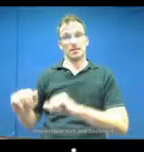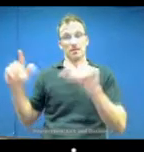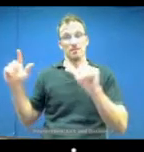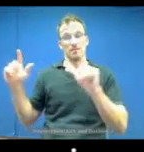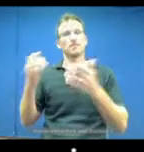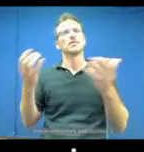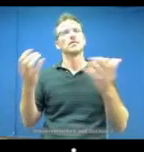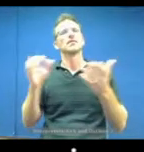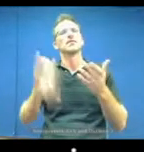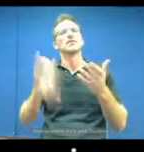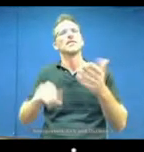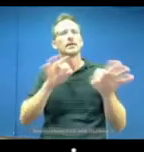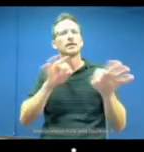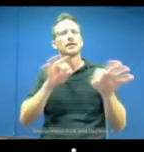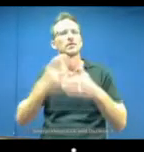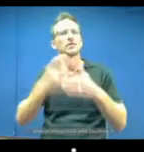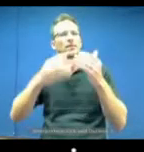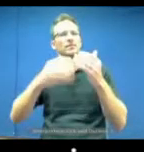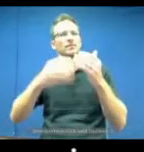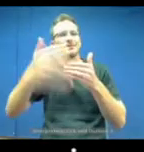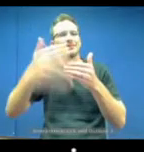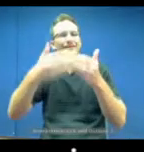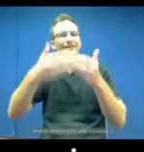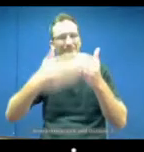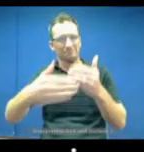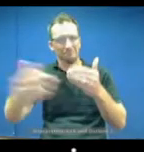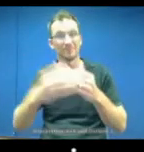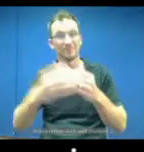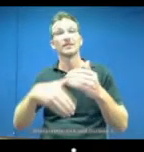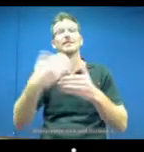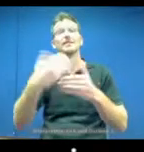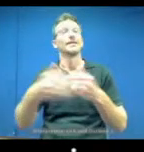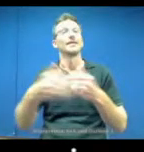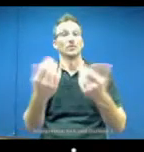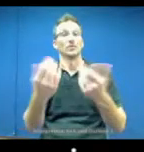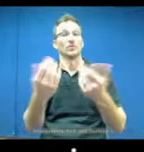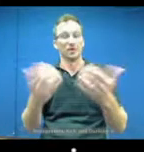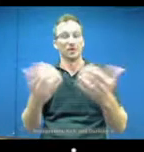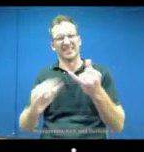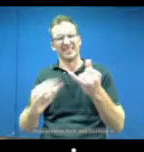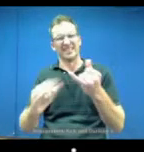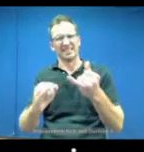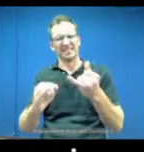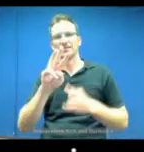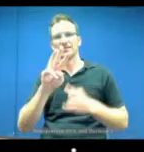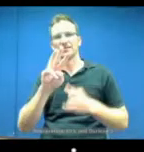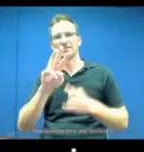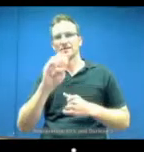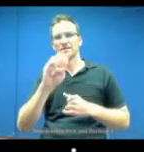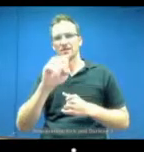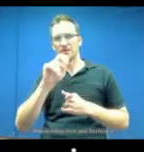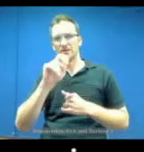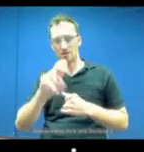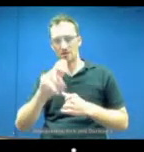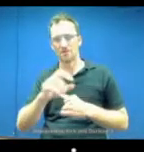step is our final webinar on September 21st, which I think is a Saturday.